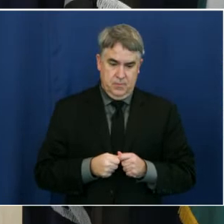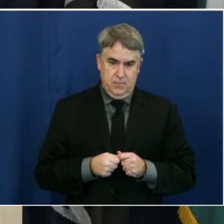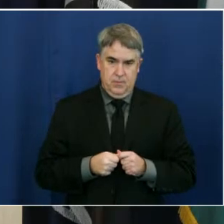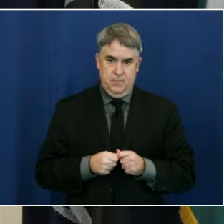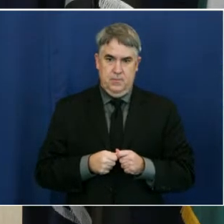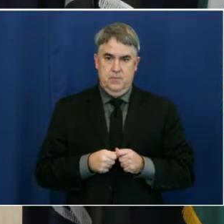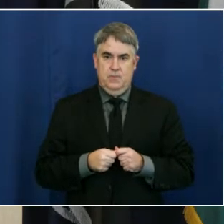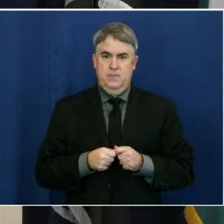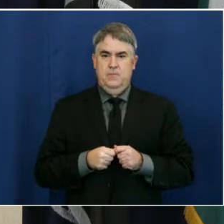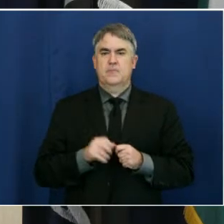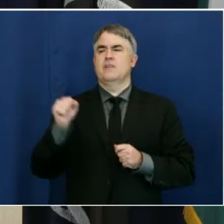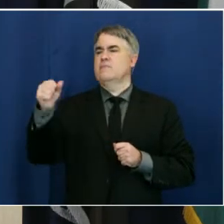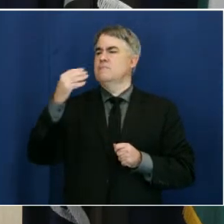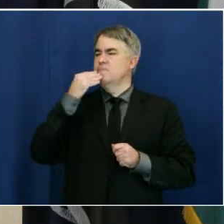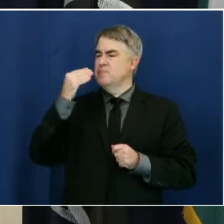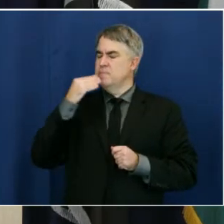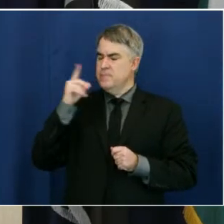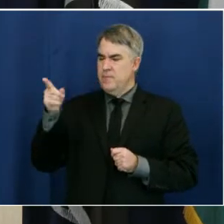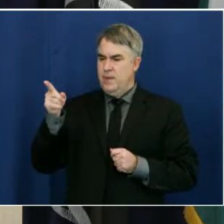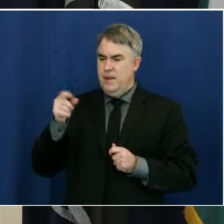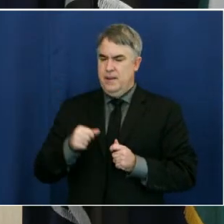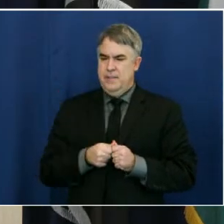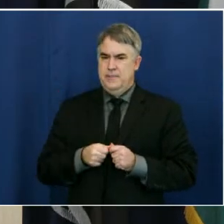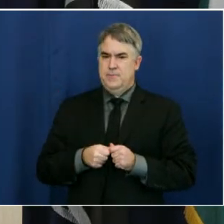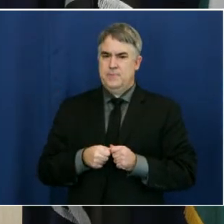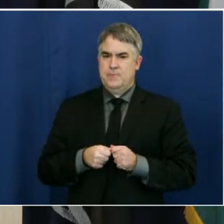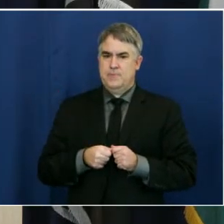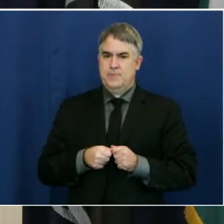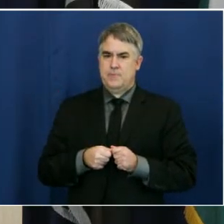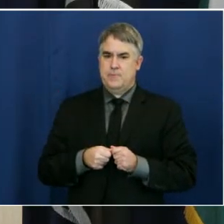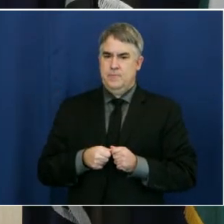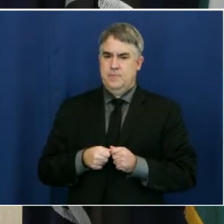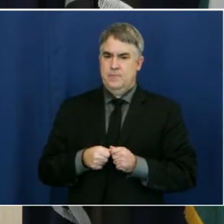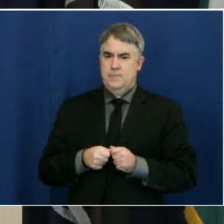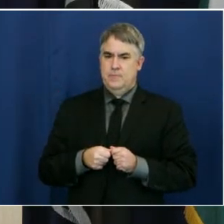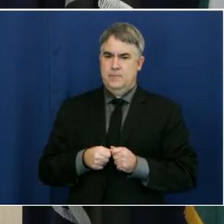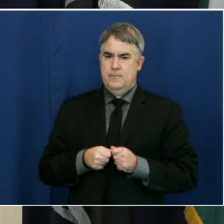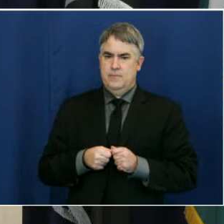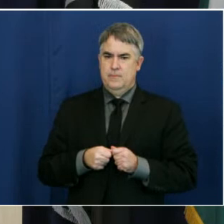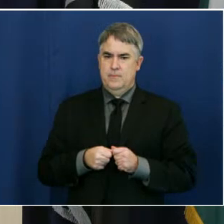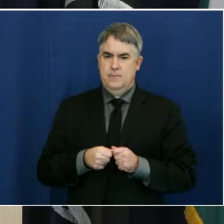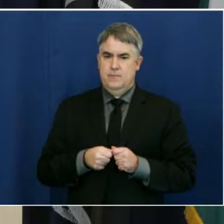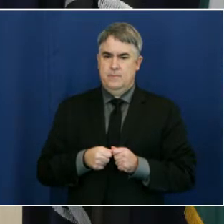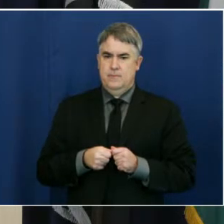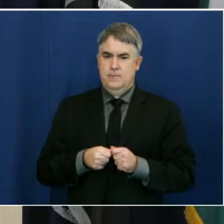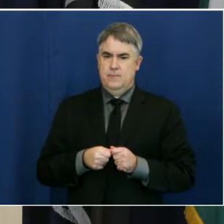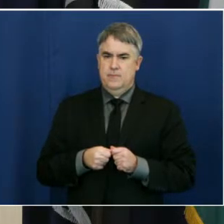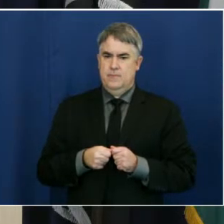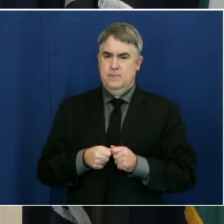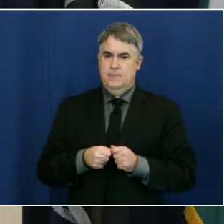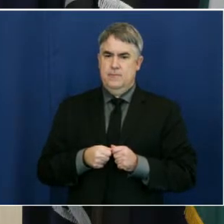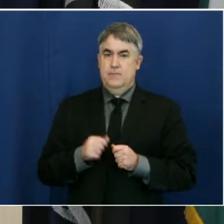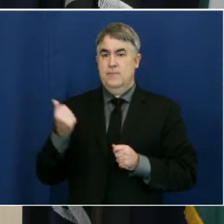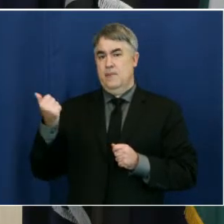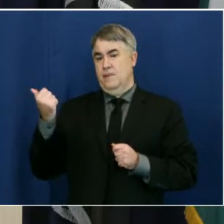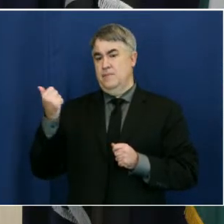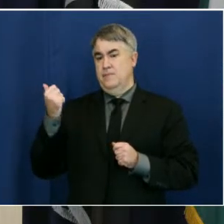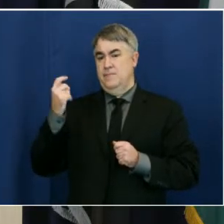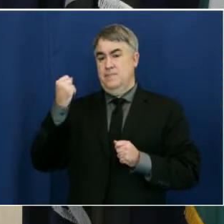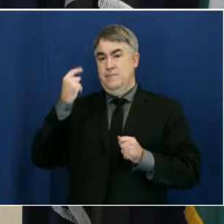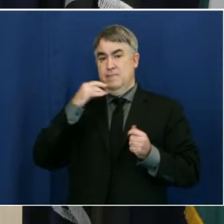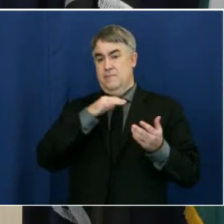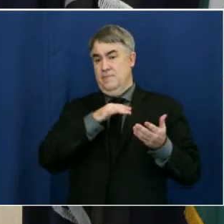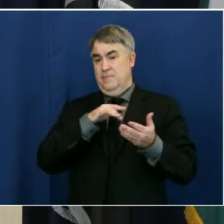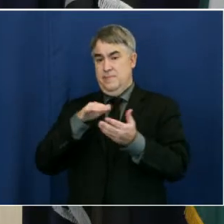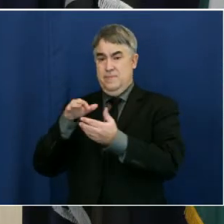Thank you for that question. The answer from the virologists who are experts in this area is